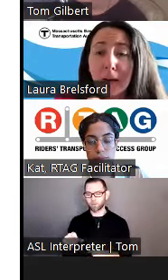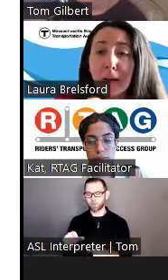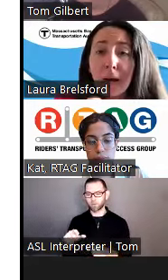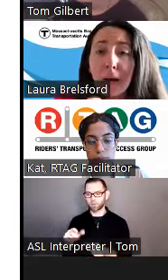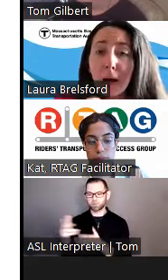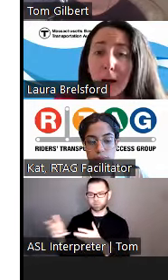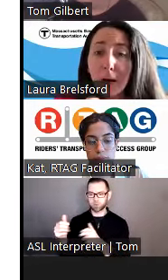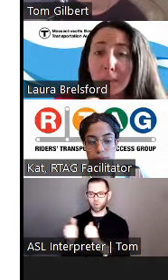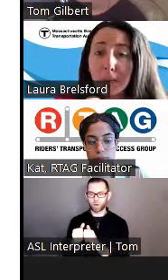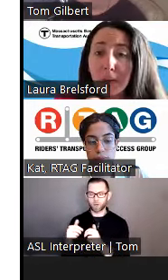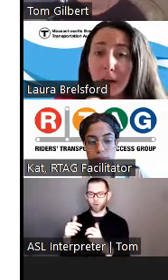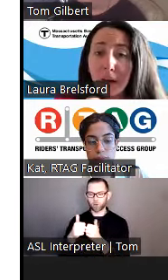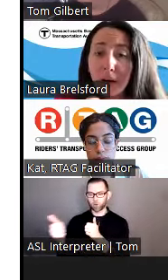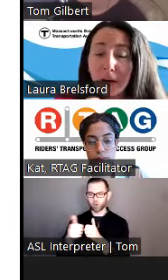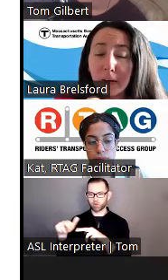the